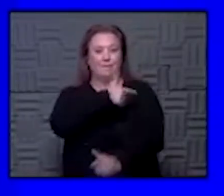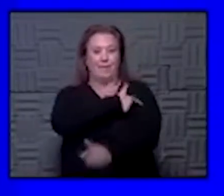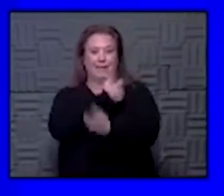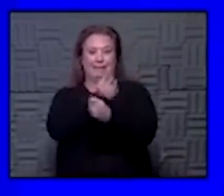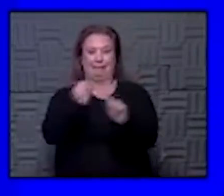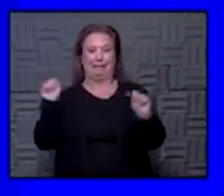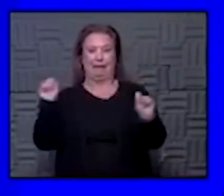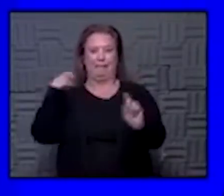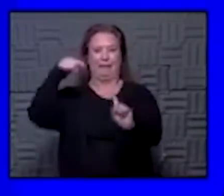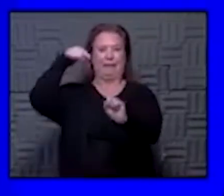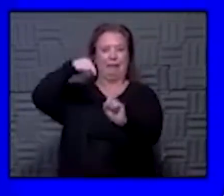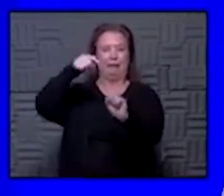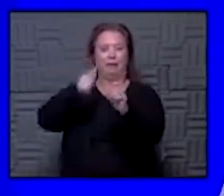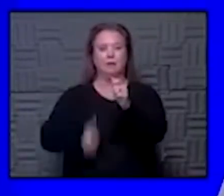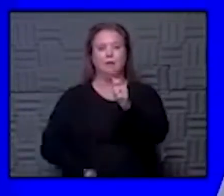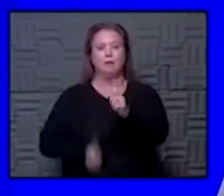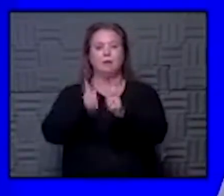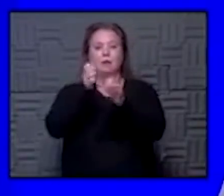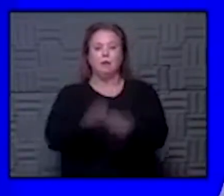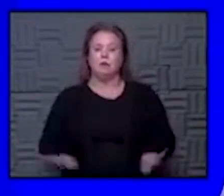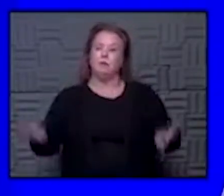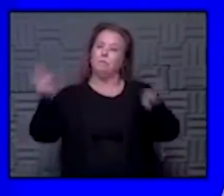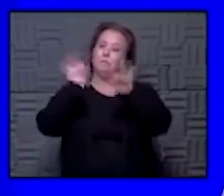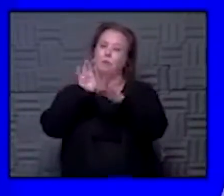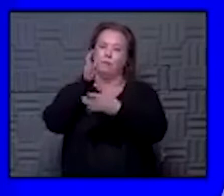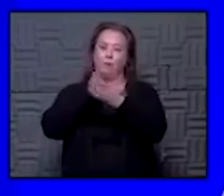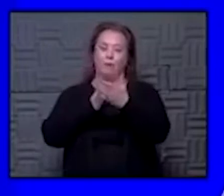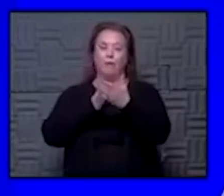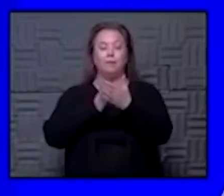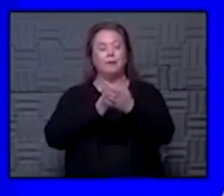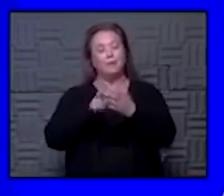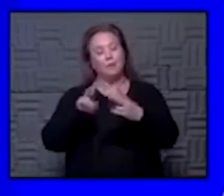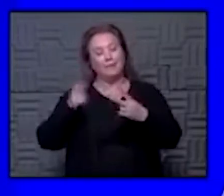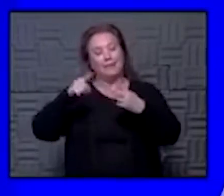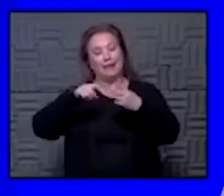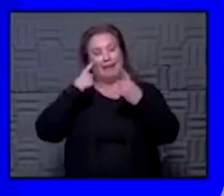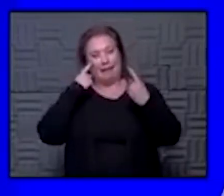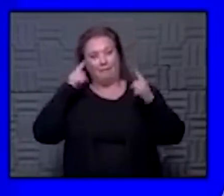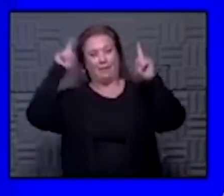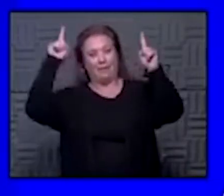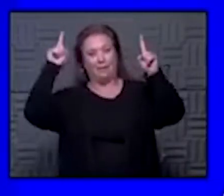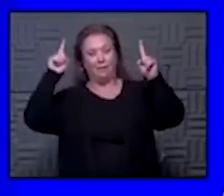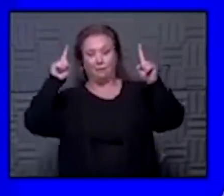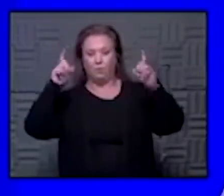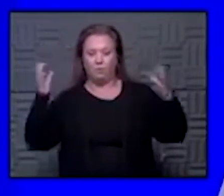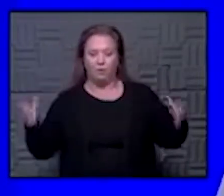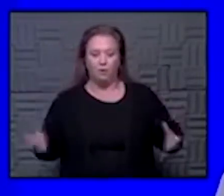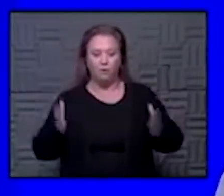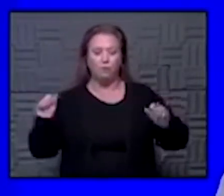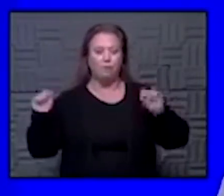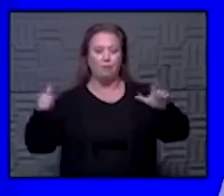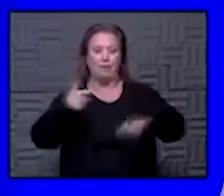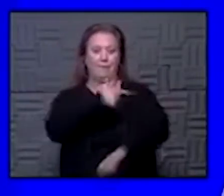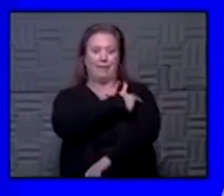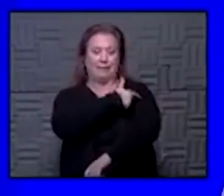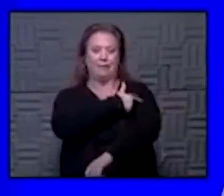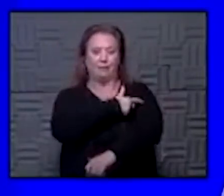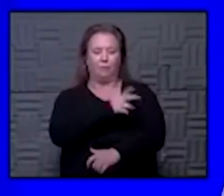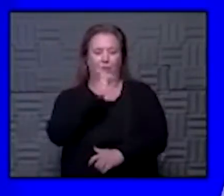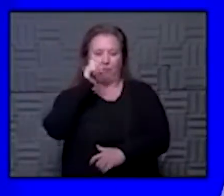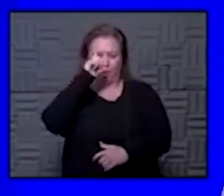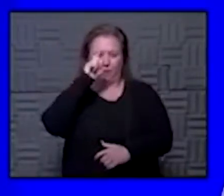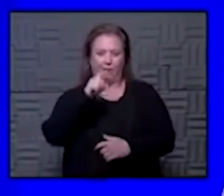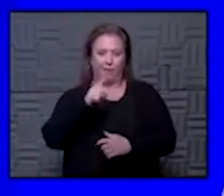safety will be an important part. And then, of course, the second part is efficacy. We would encourage everybody to get a vaccine. There will probably be multiple